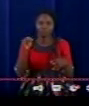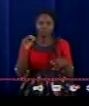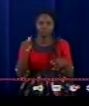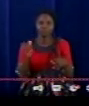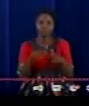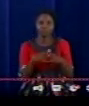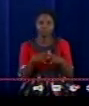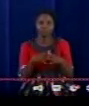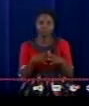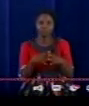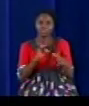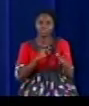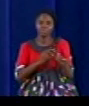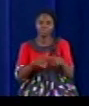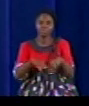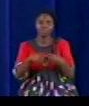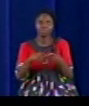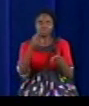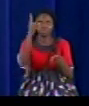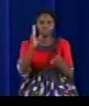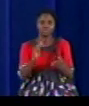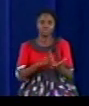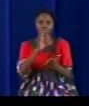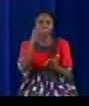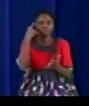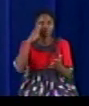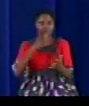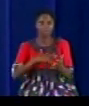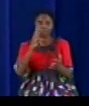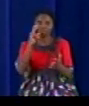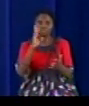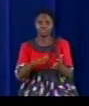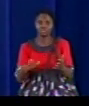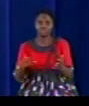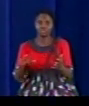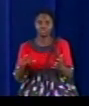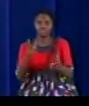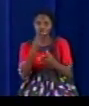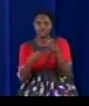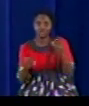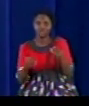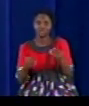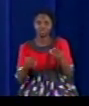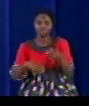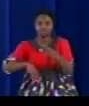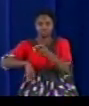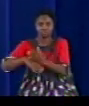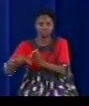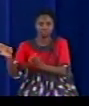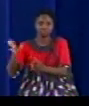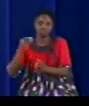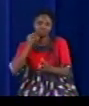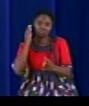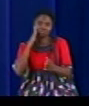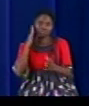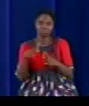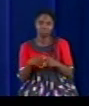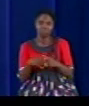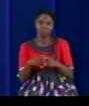to give God glory for my two children. They left house. The other first one, she left house